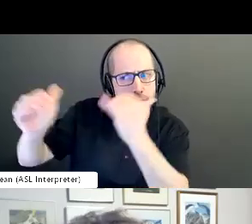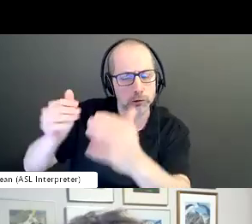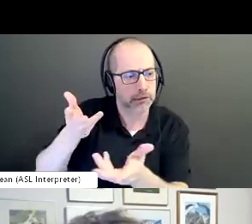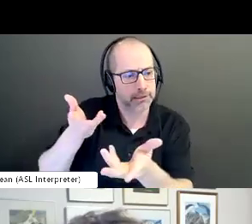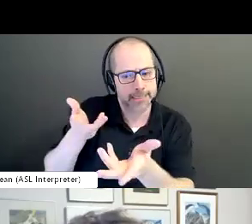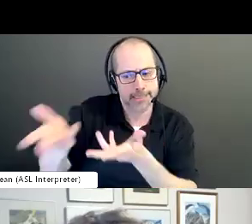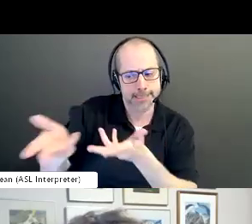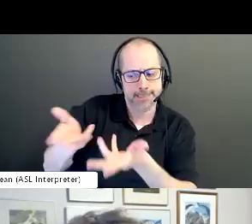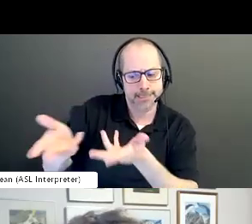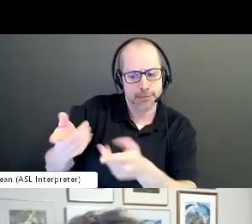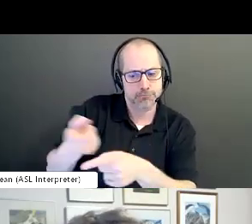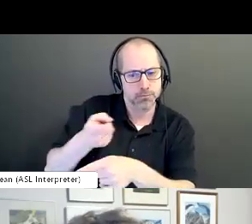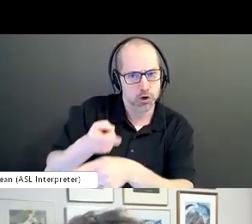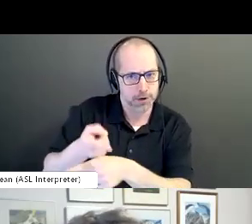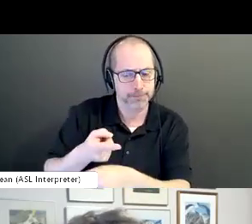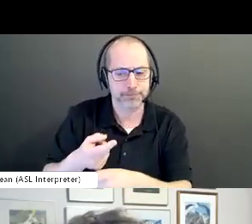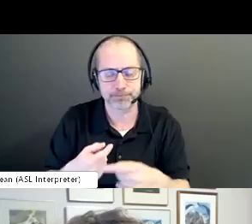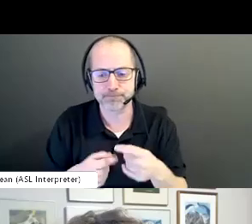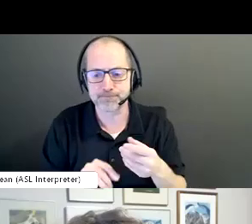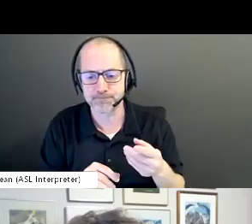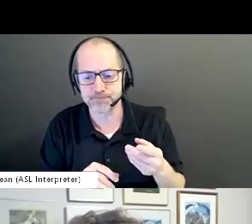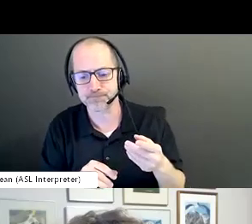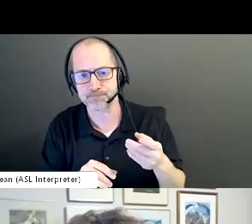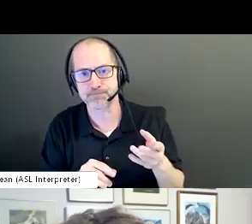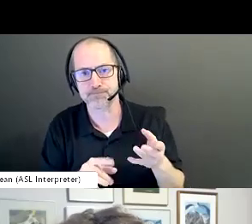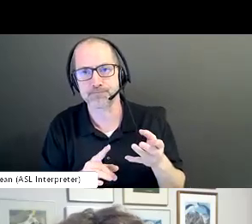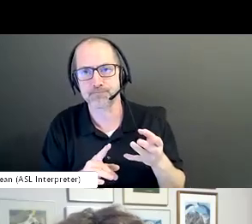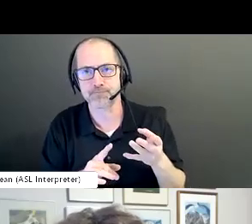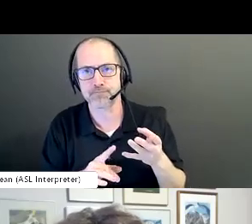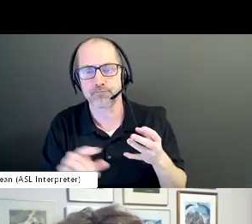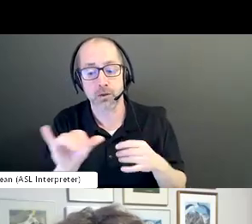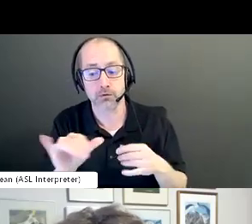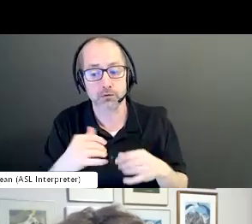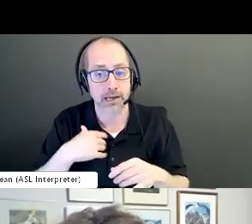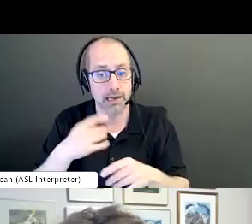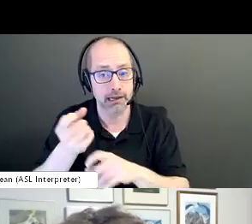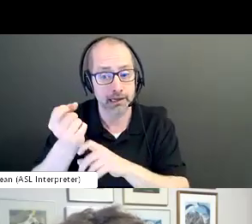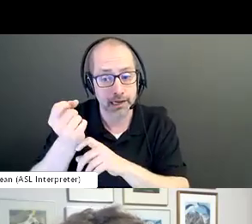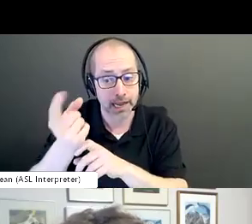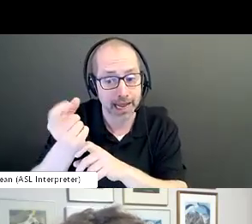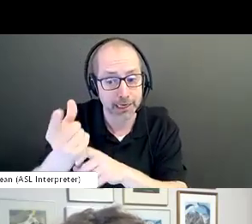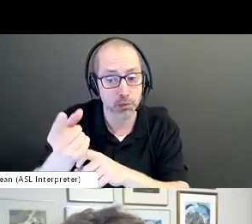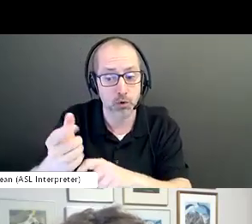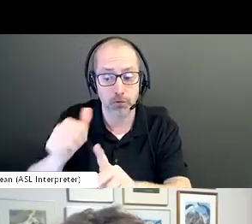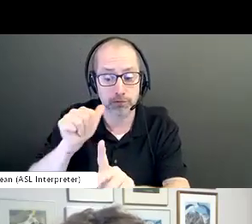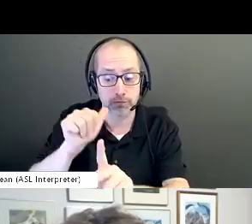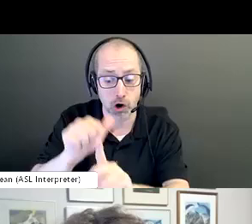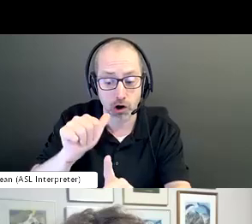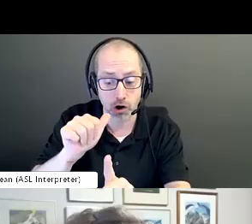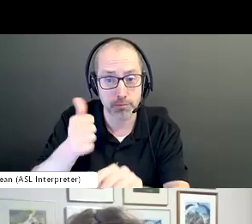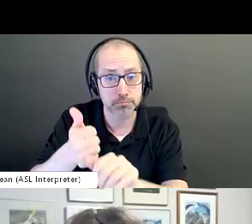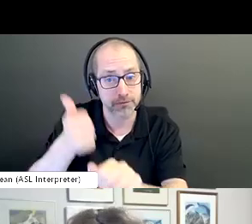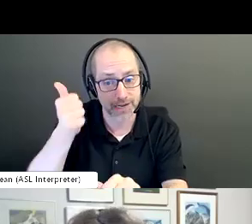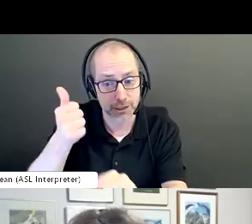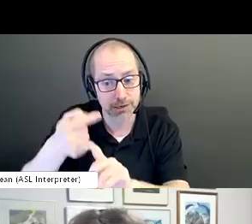on. We also had annual Fraud Prevention Month presentations